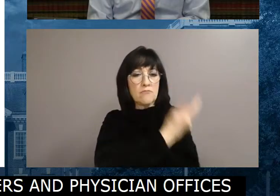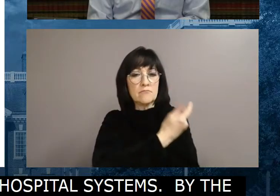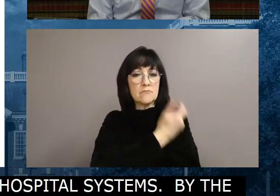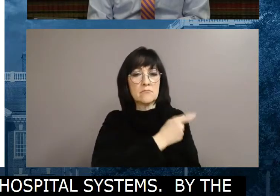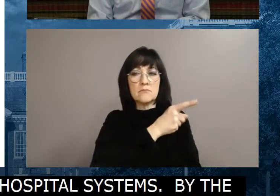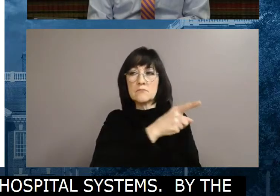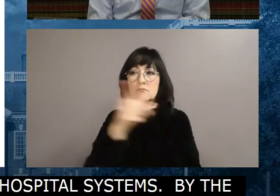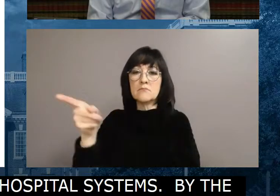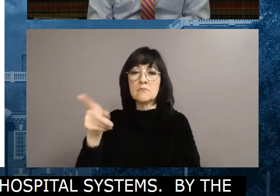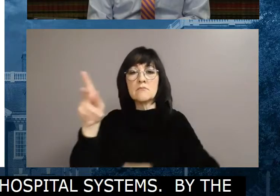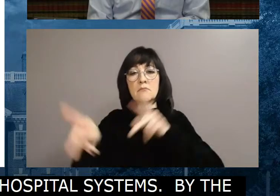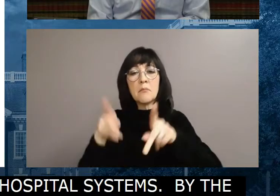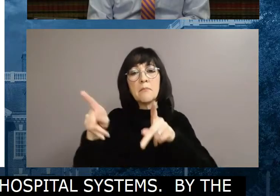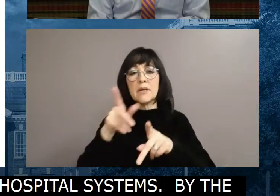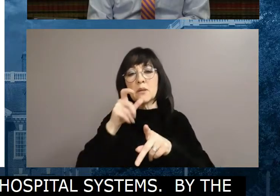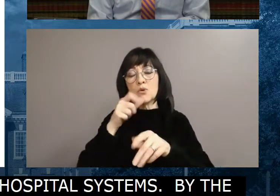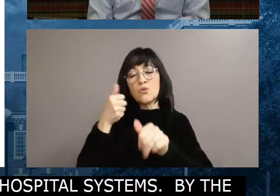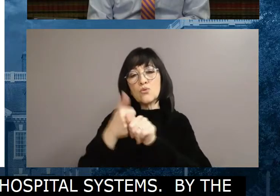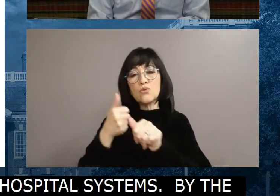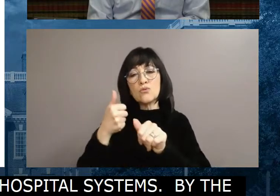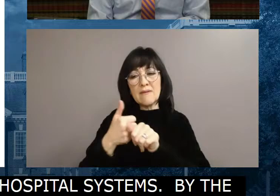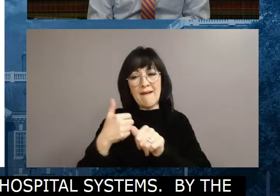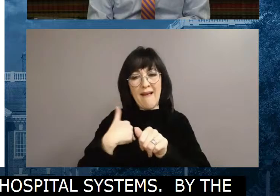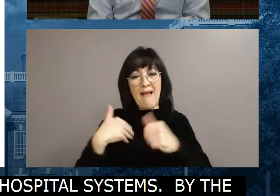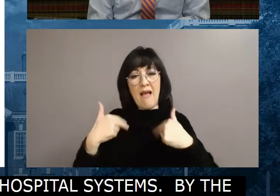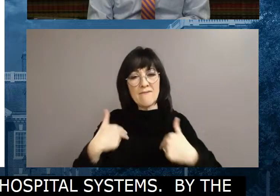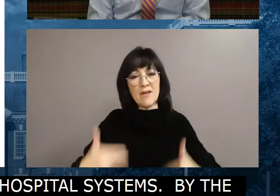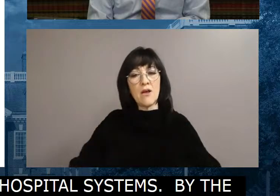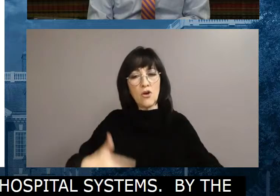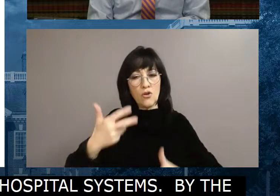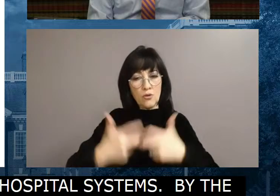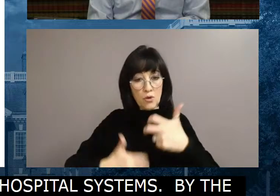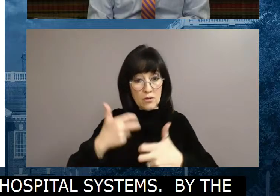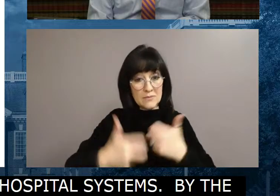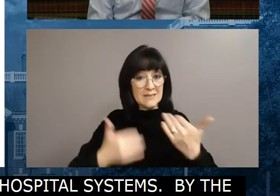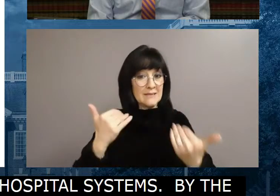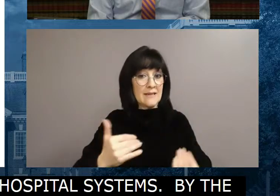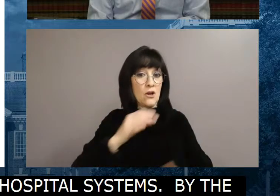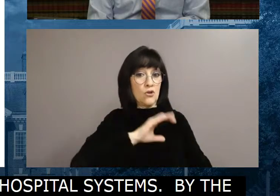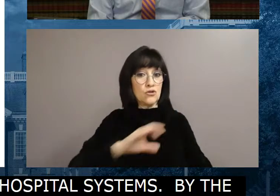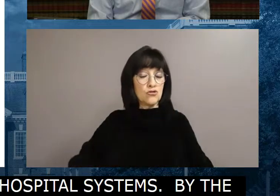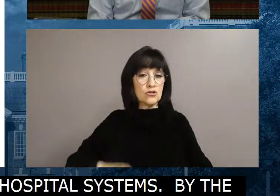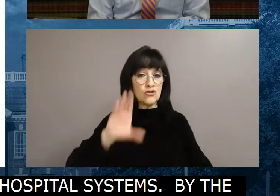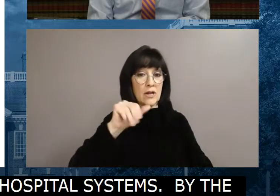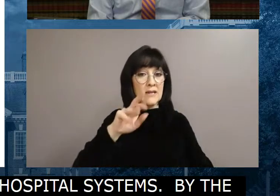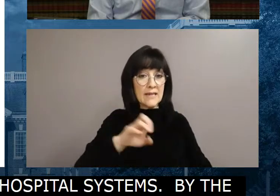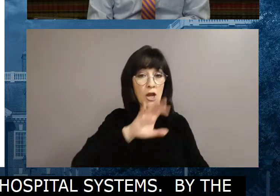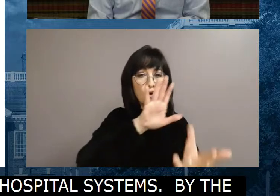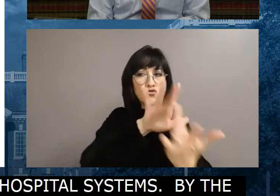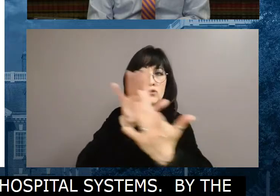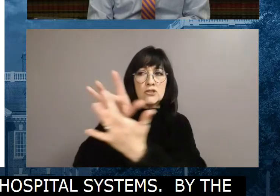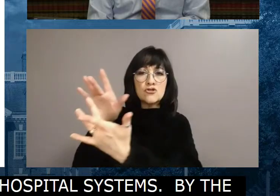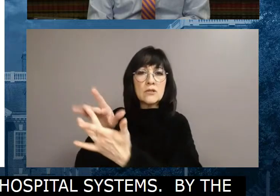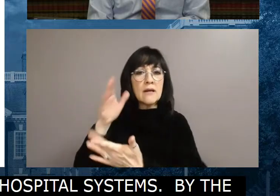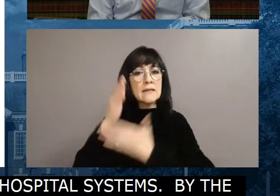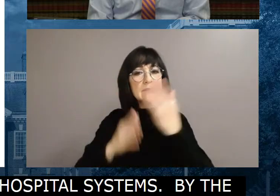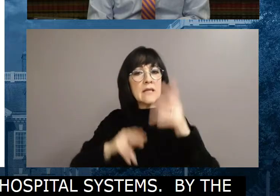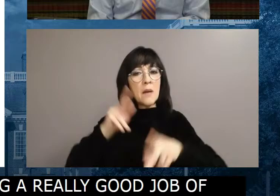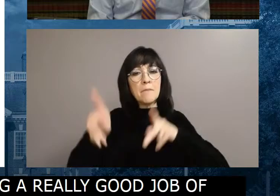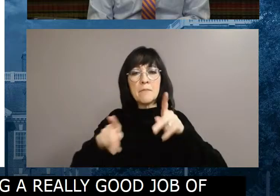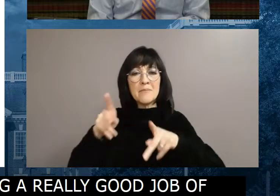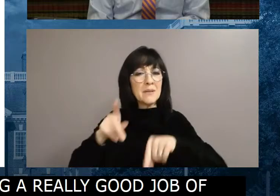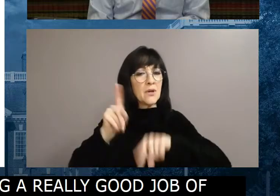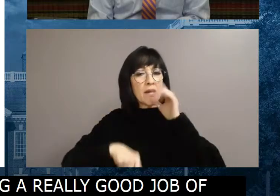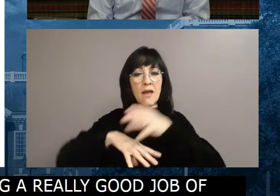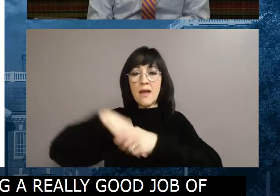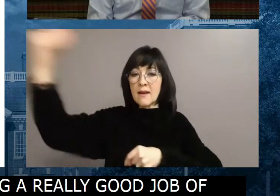health conditions, and Christiana Care in particular, reaching out to homebound populations, others that are more vulnerable. All the